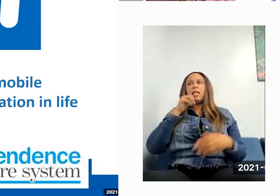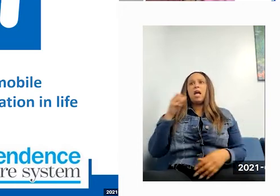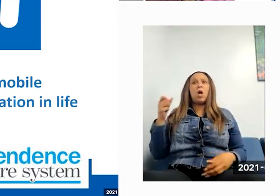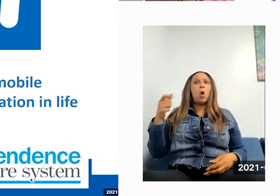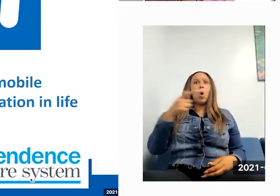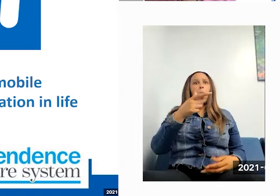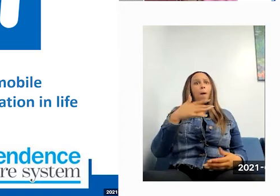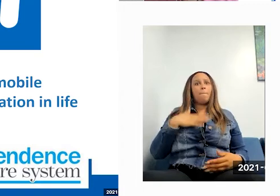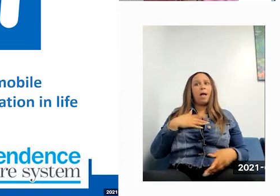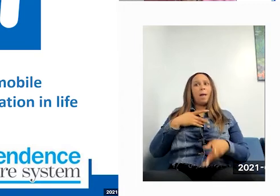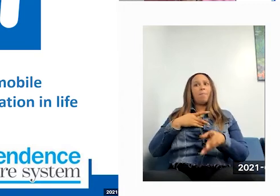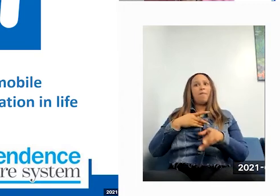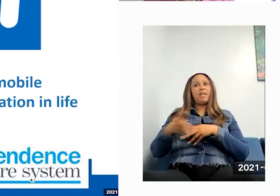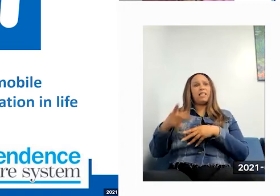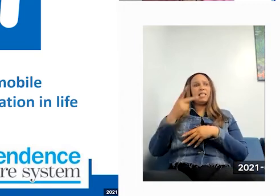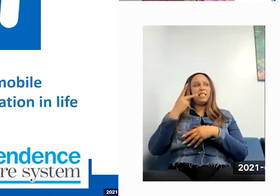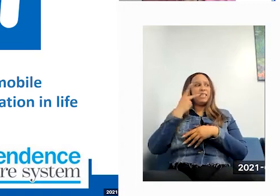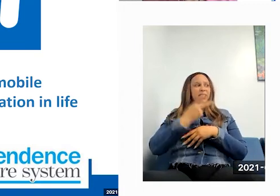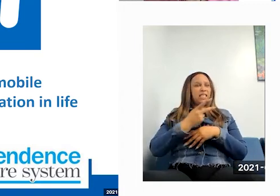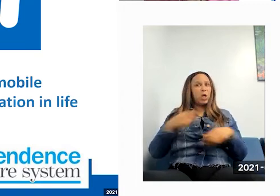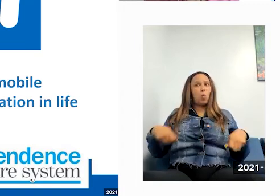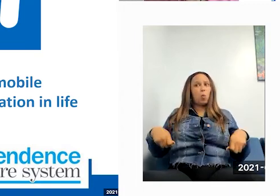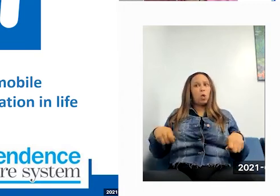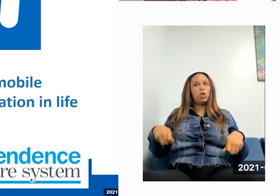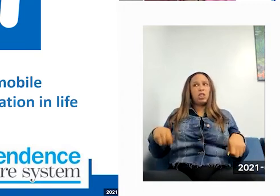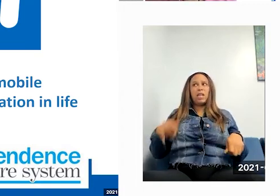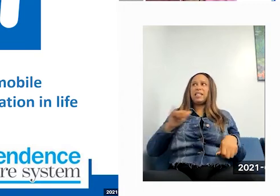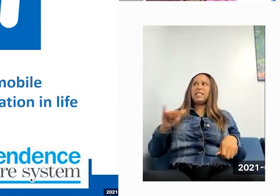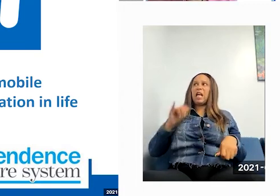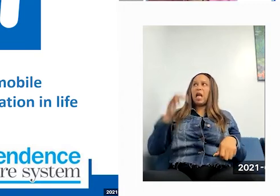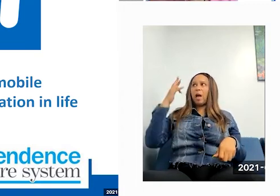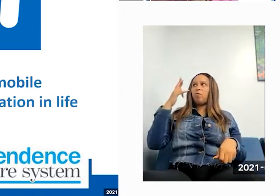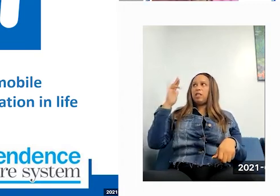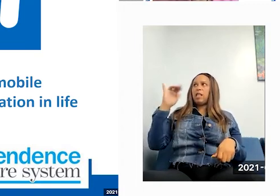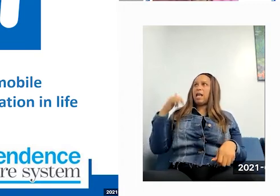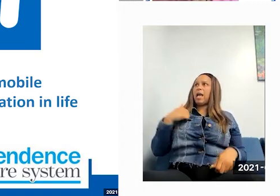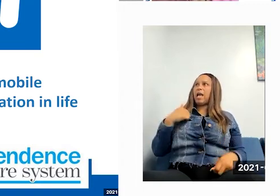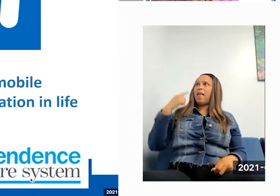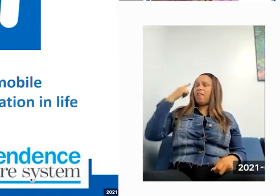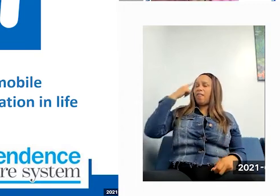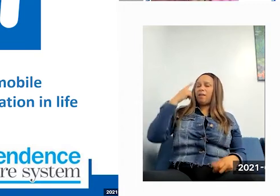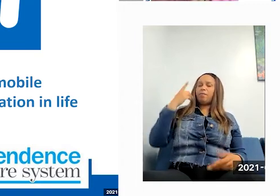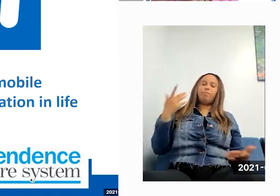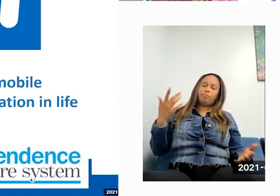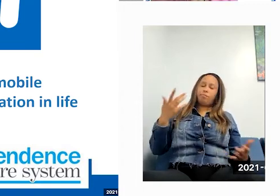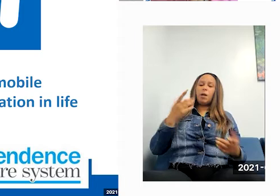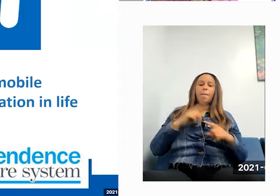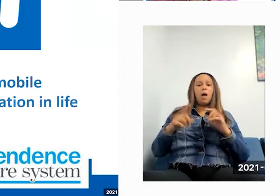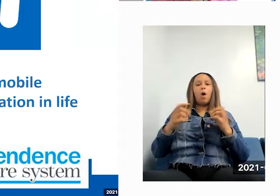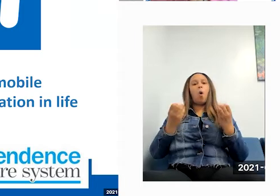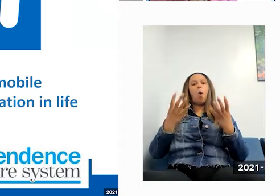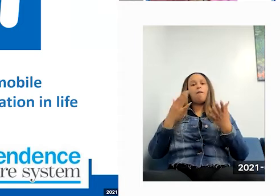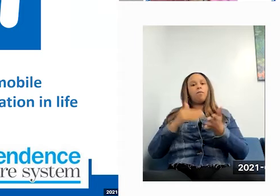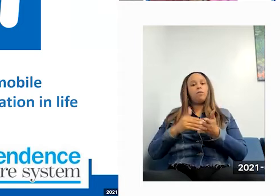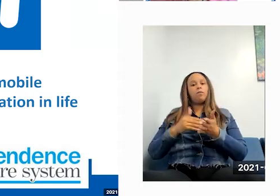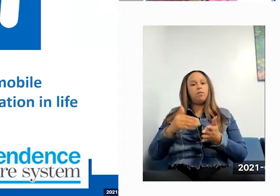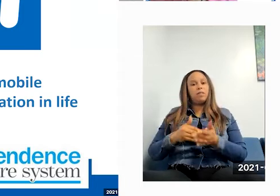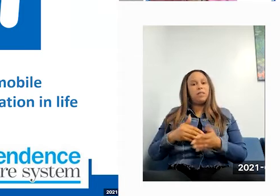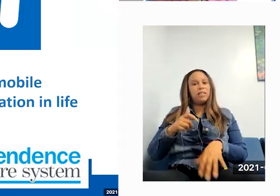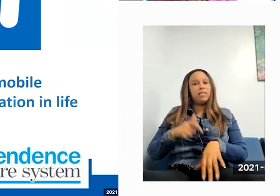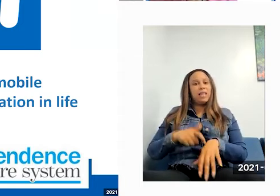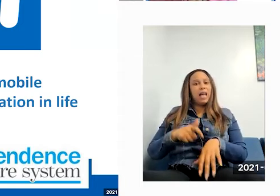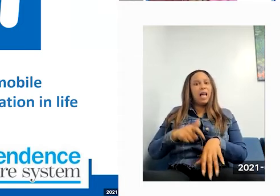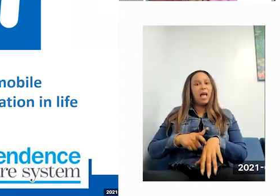profession sees a wheelchair the same way. And oftentimes, the absolute symbol